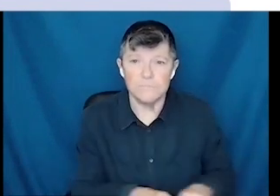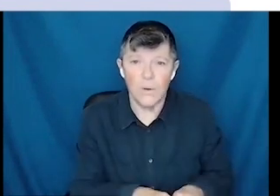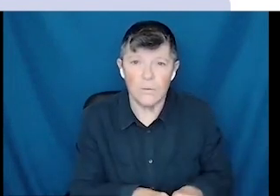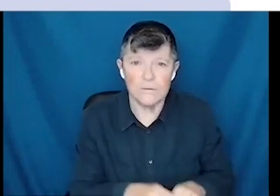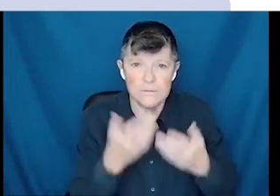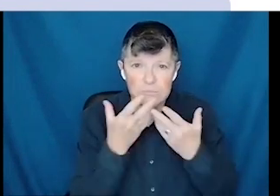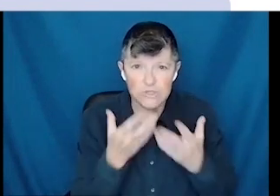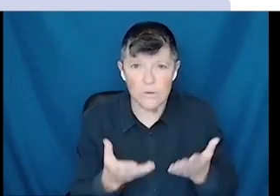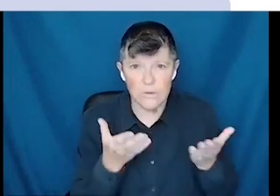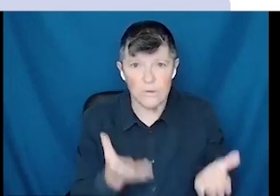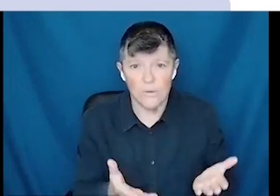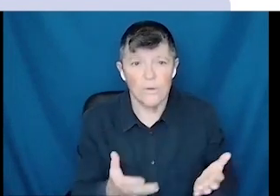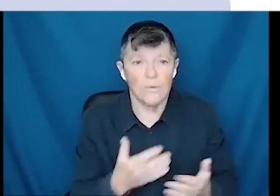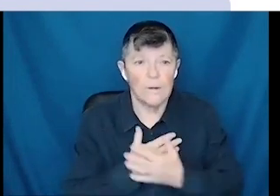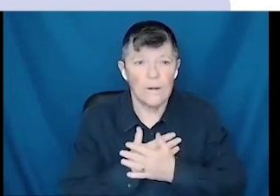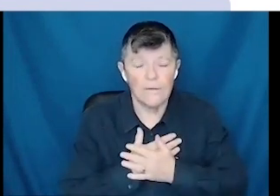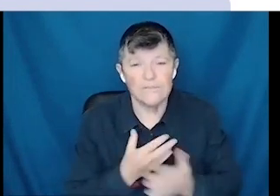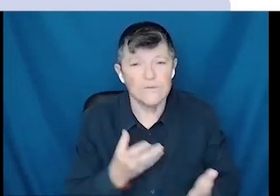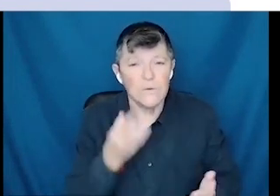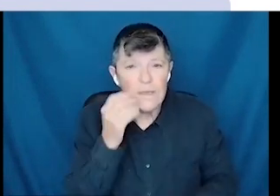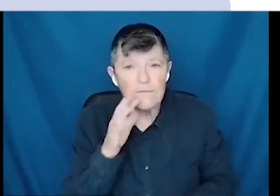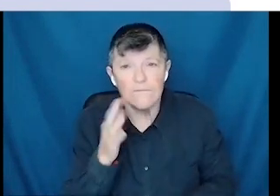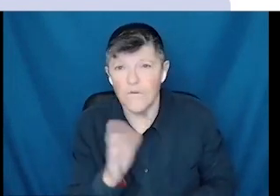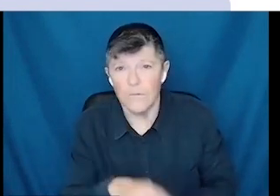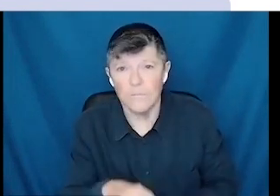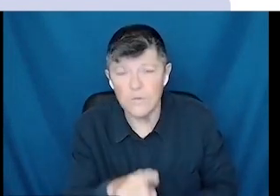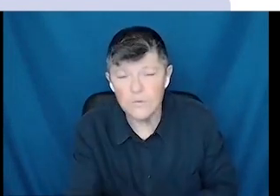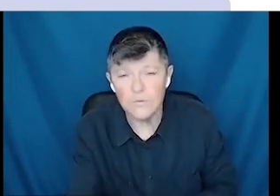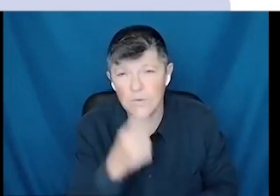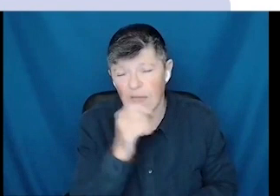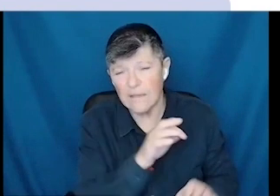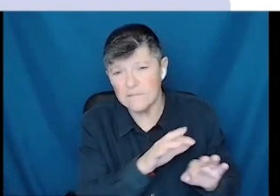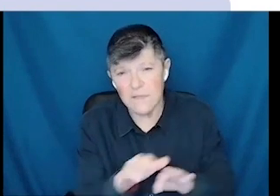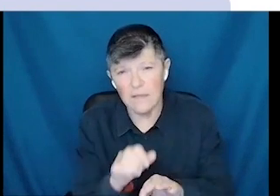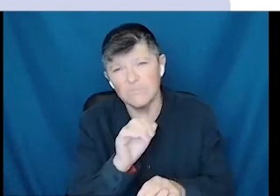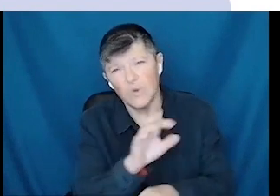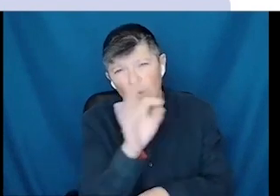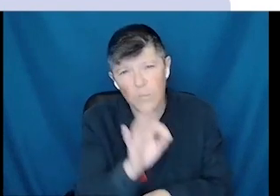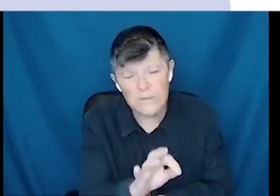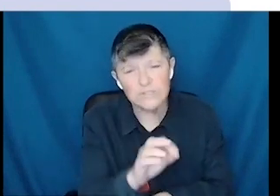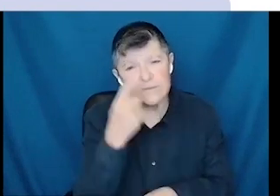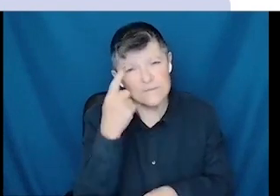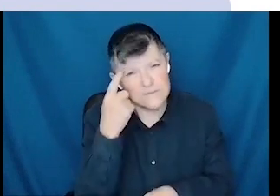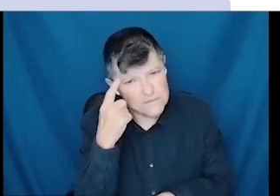from you, where you can simply type in your questions, your suggestions,